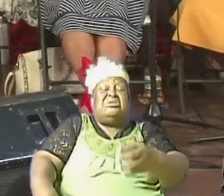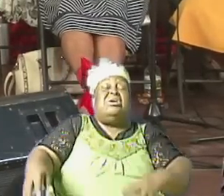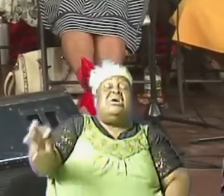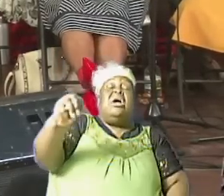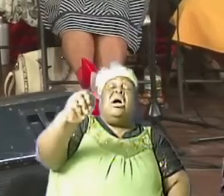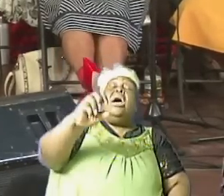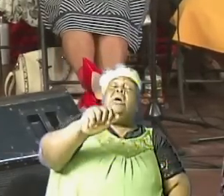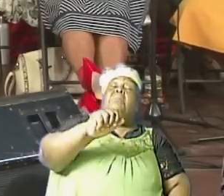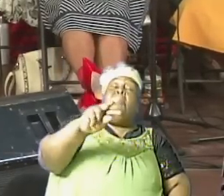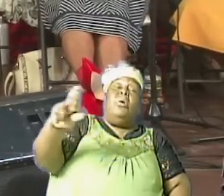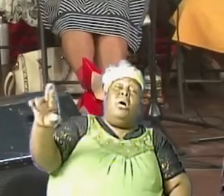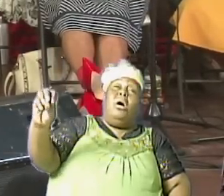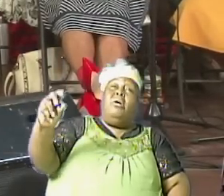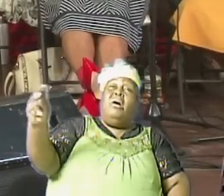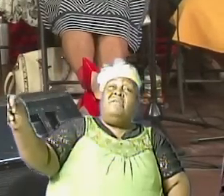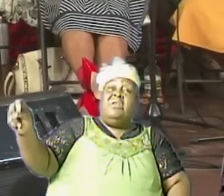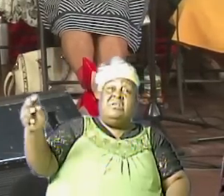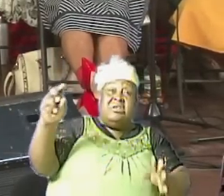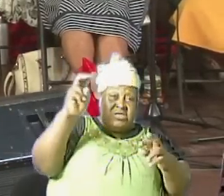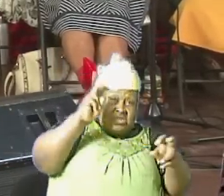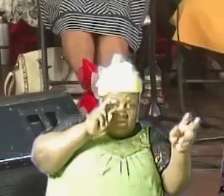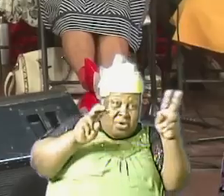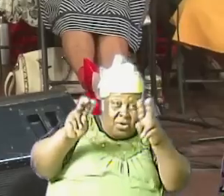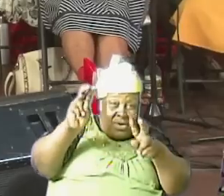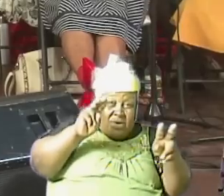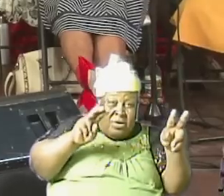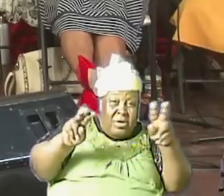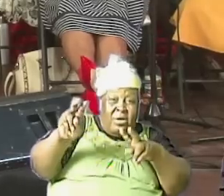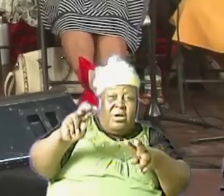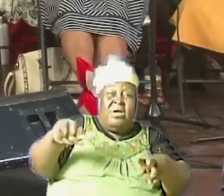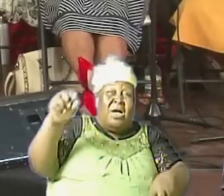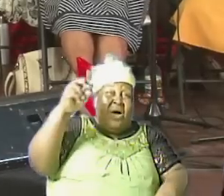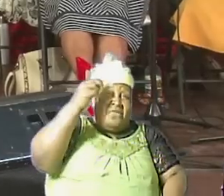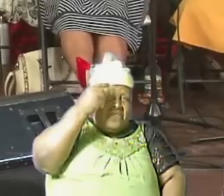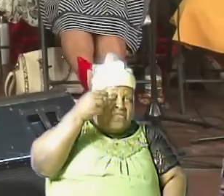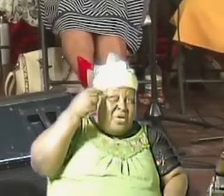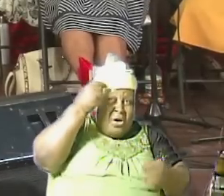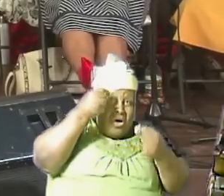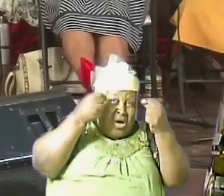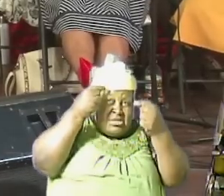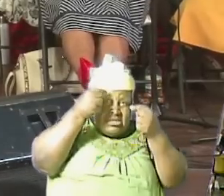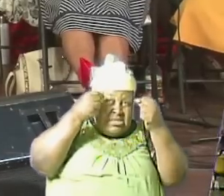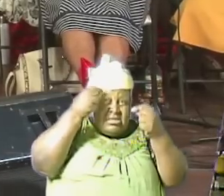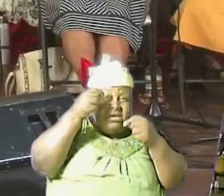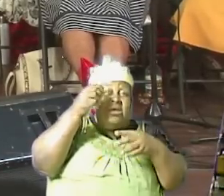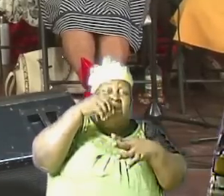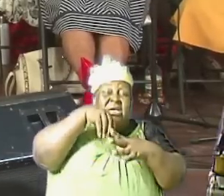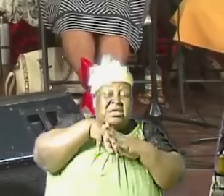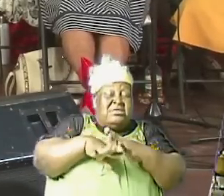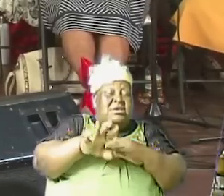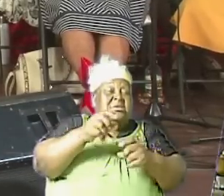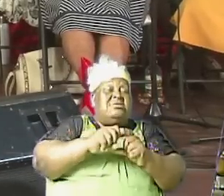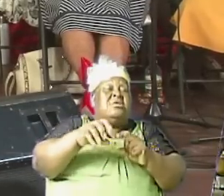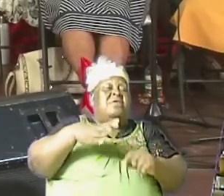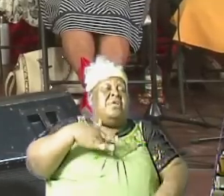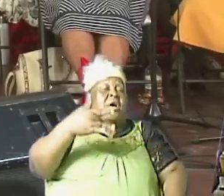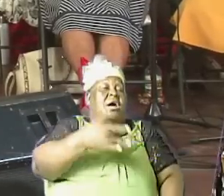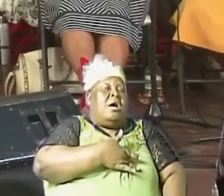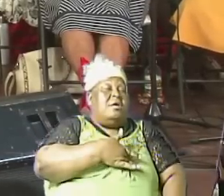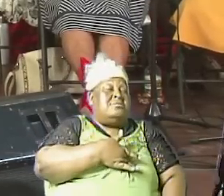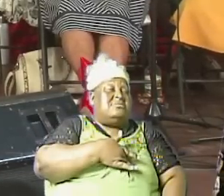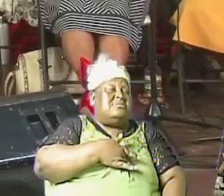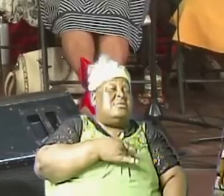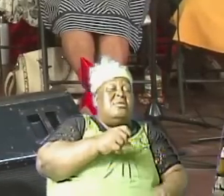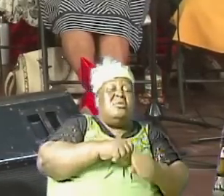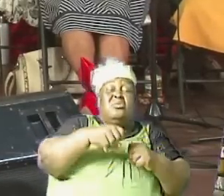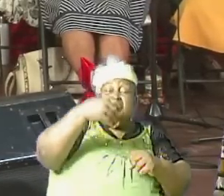and marrow, and is a discerner of the thoughts and the intents of the